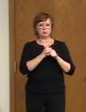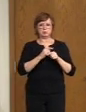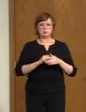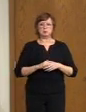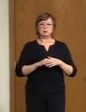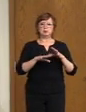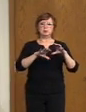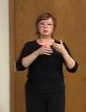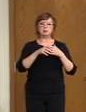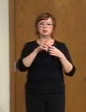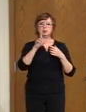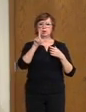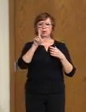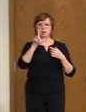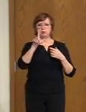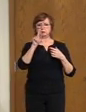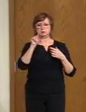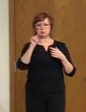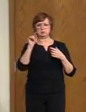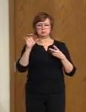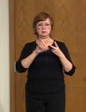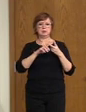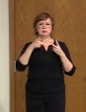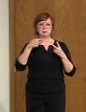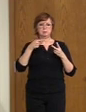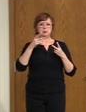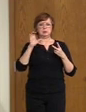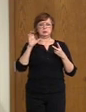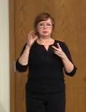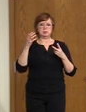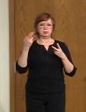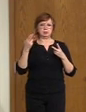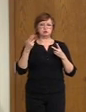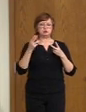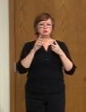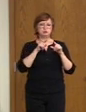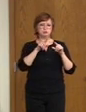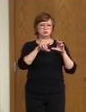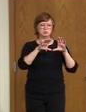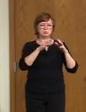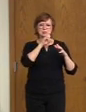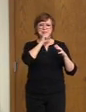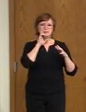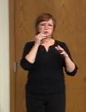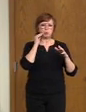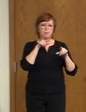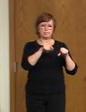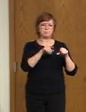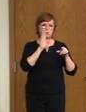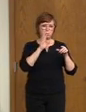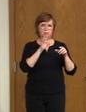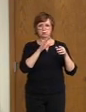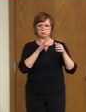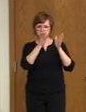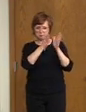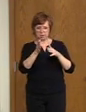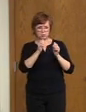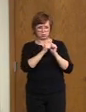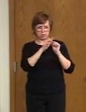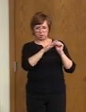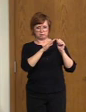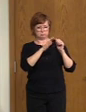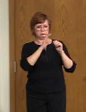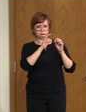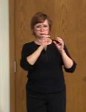the long-term care and the personal care homes, it will occur within those facilities, so arrangements will be made with the facilities.